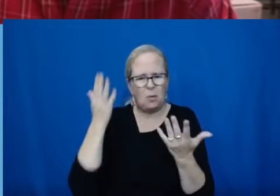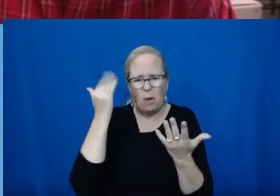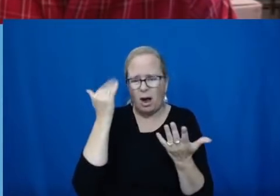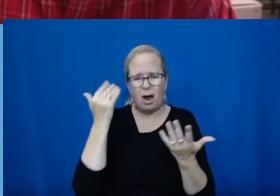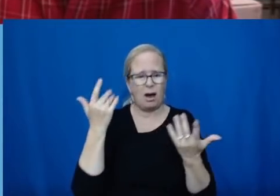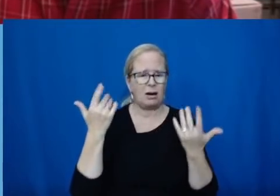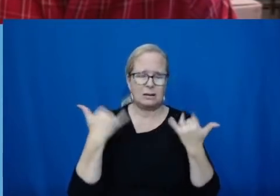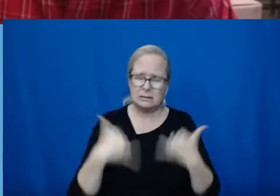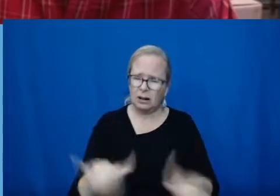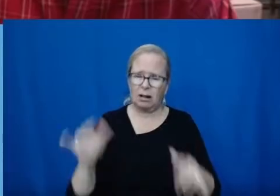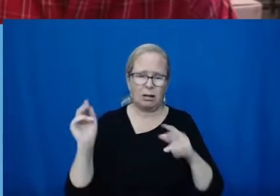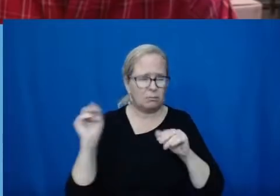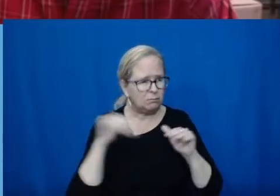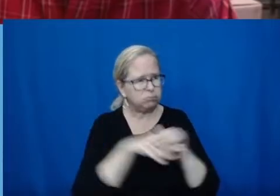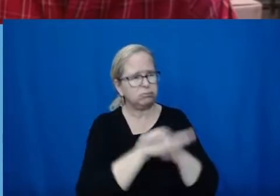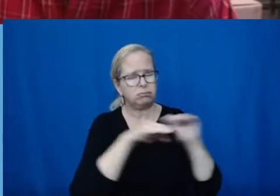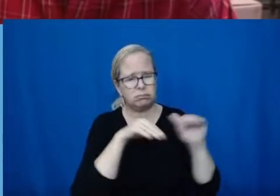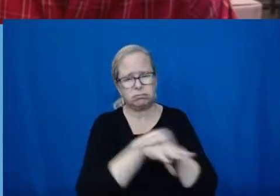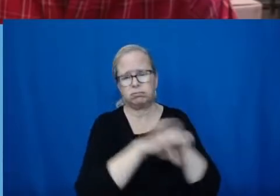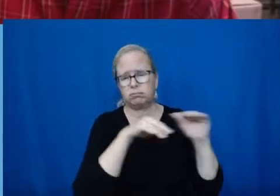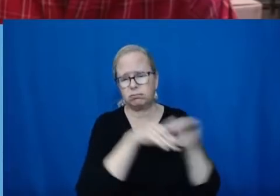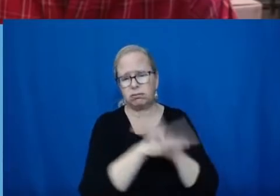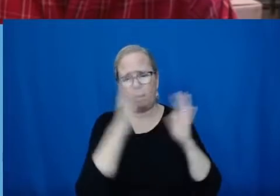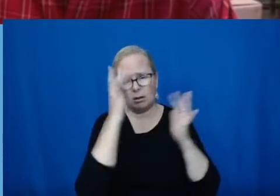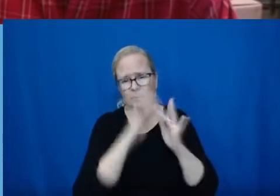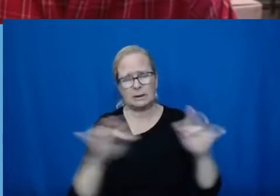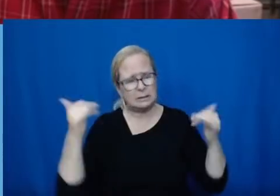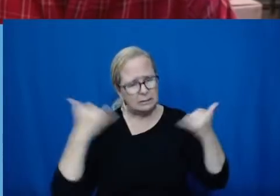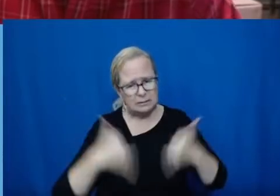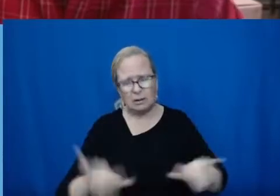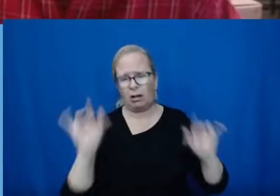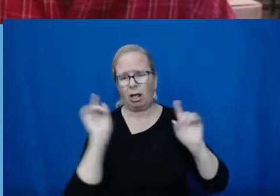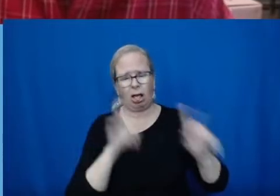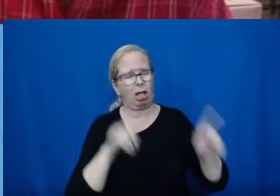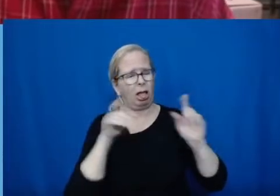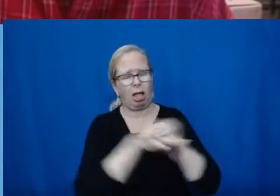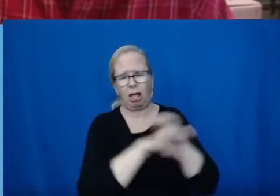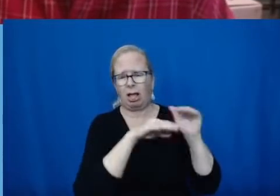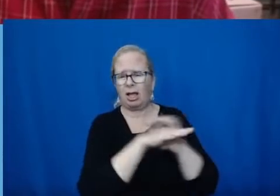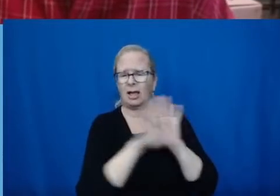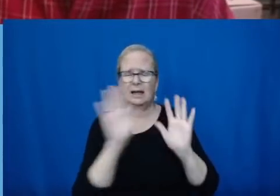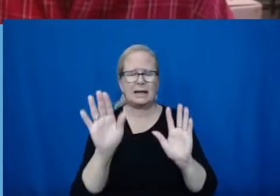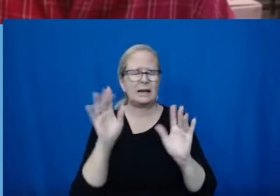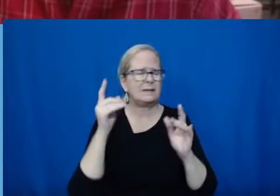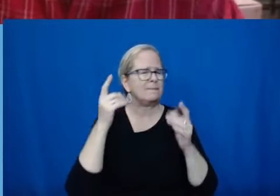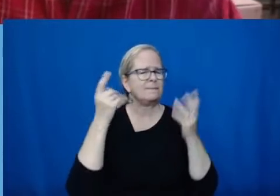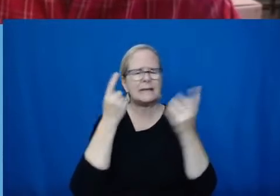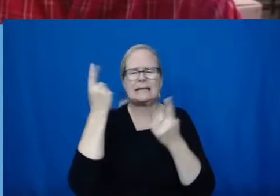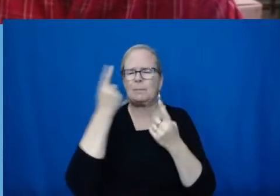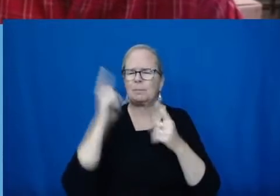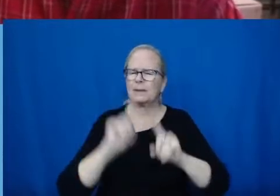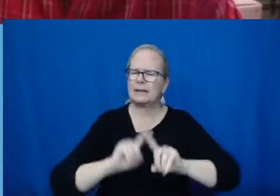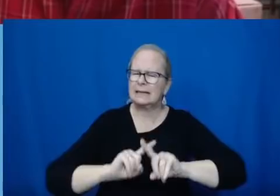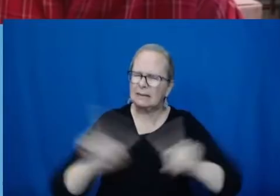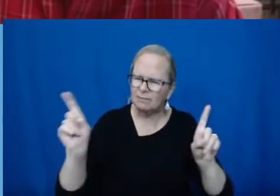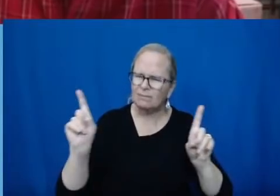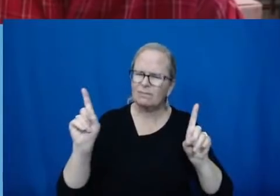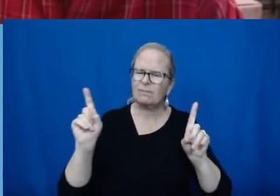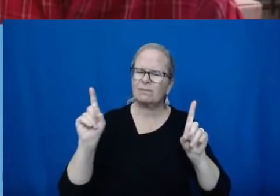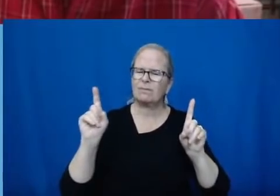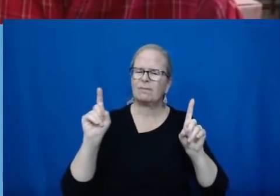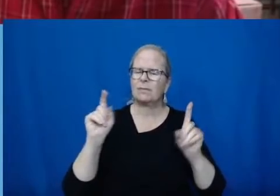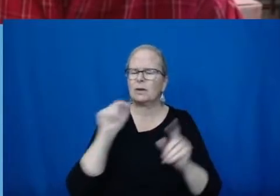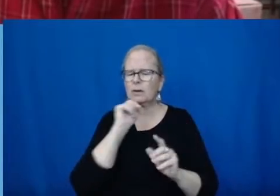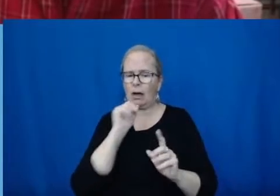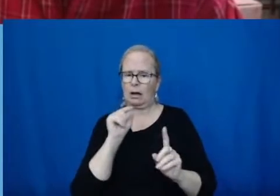what generally is happening in a non-ICU situation and what is now happening in a non-ICU situation. So